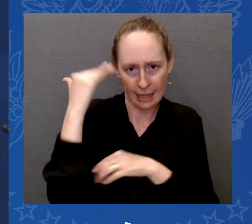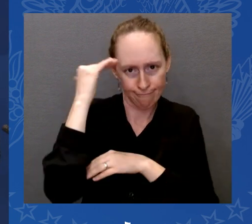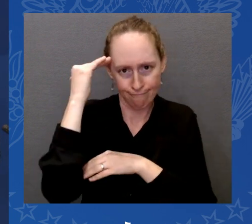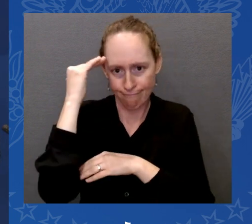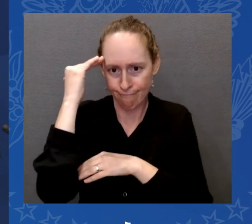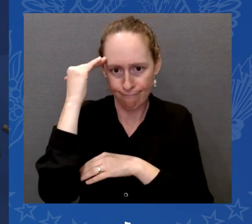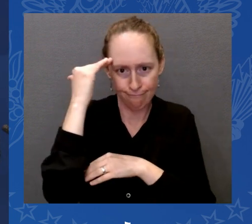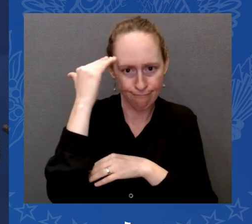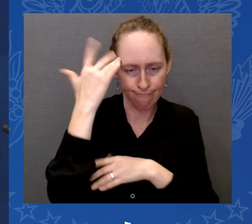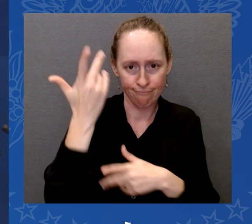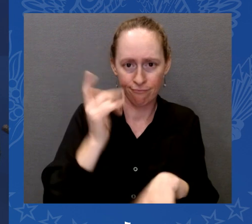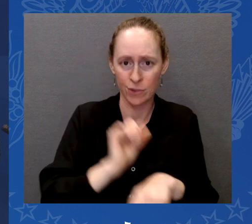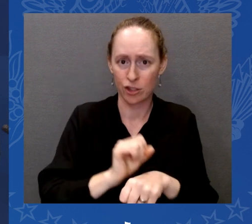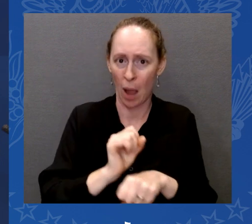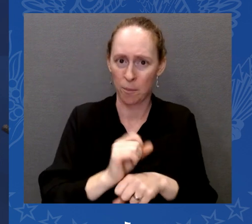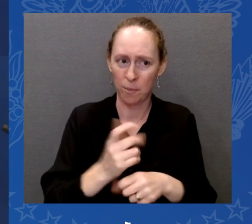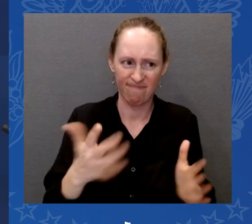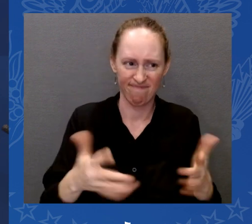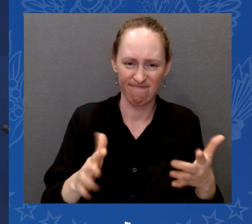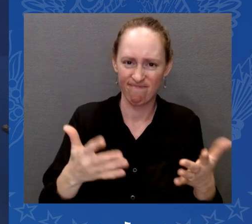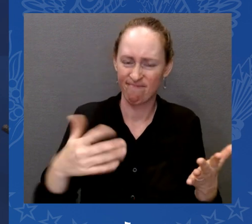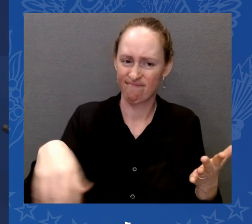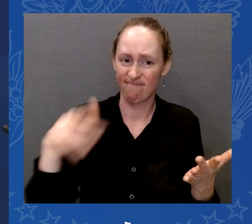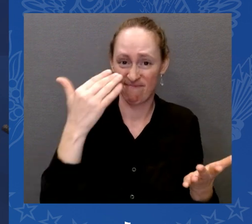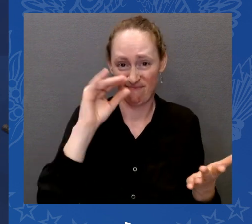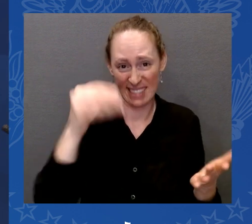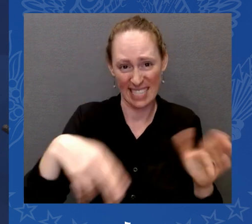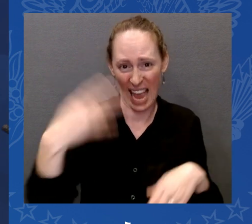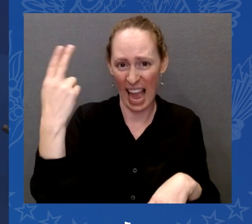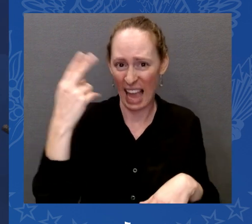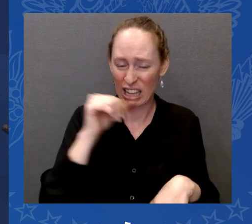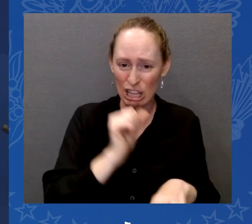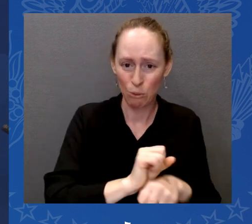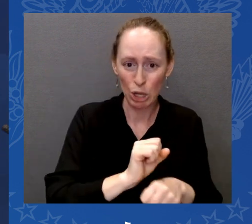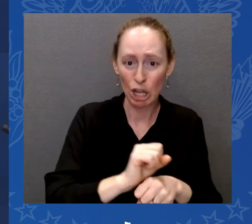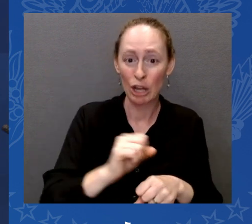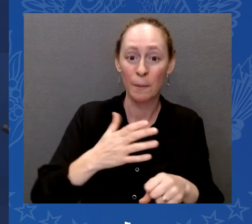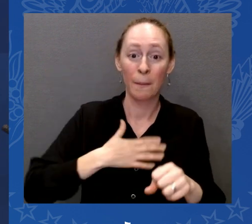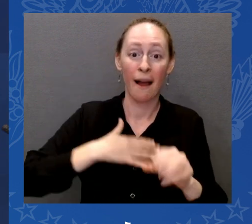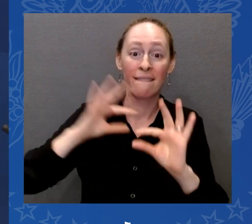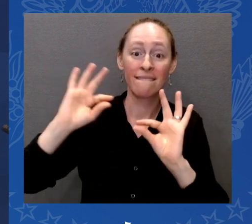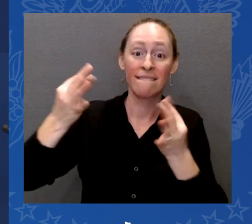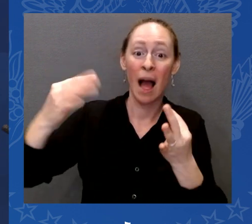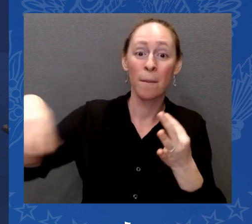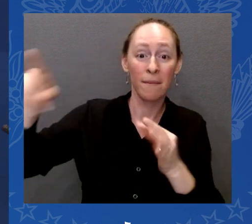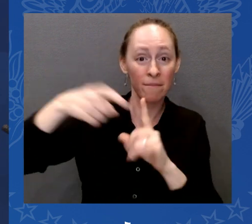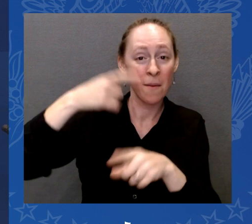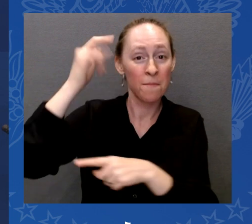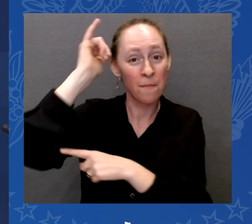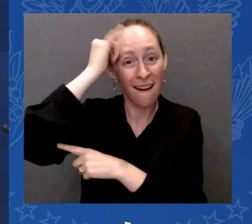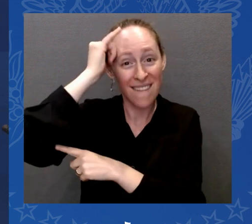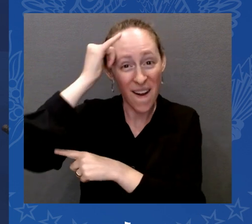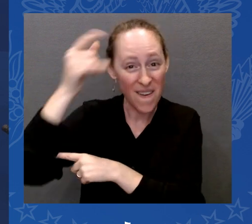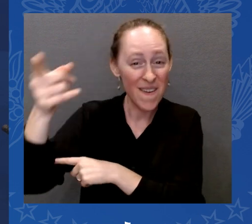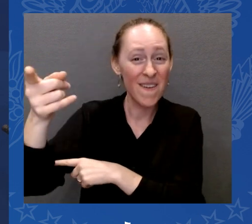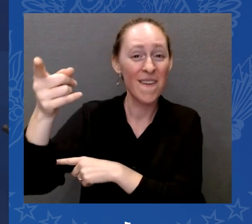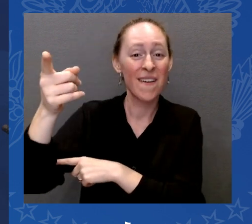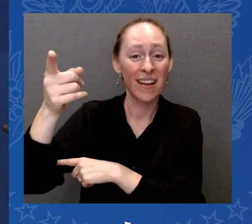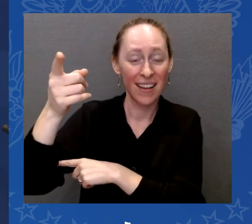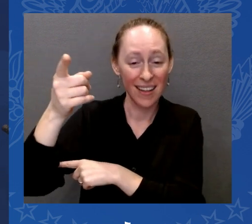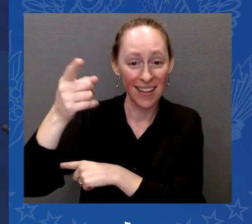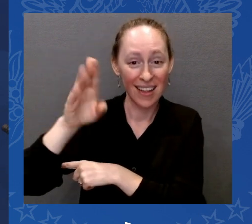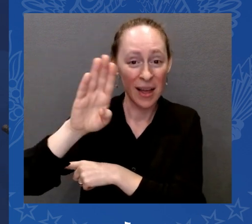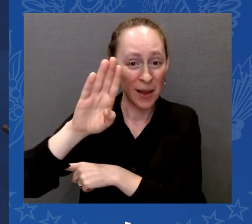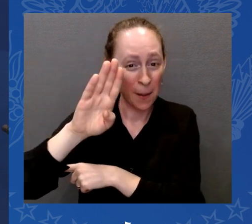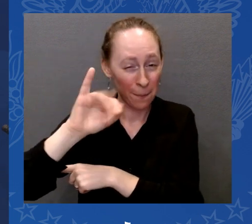grew up in an area called Lackawanna in Buffalo. And Buffalo, here we go. The Bills are doing pretty good, too.